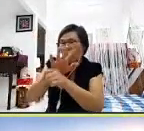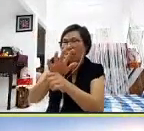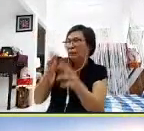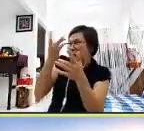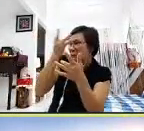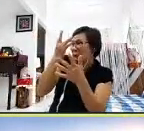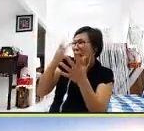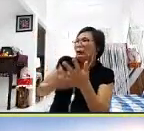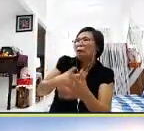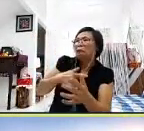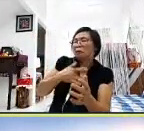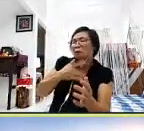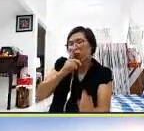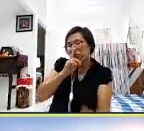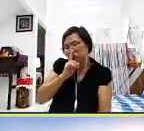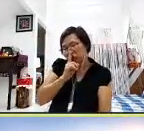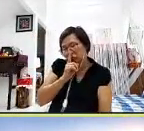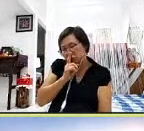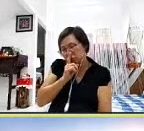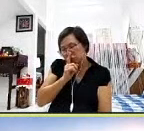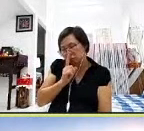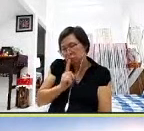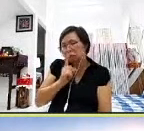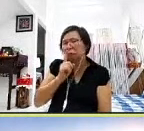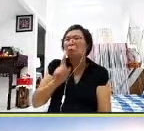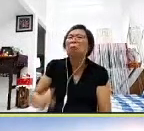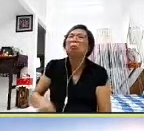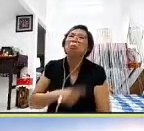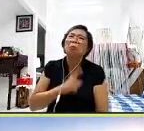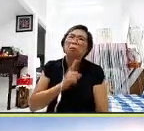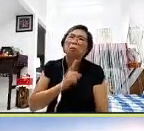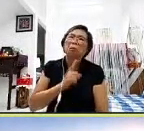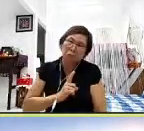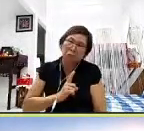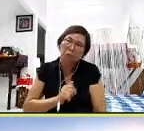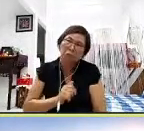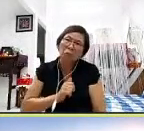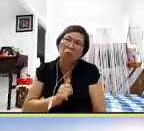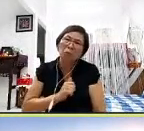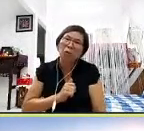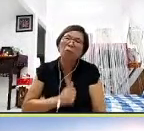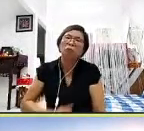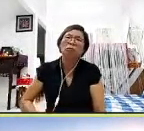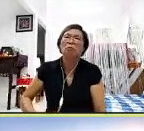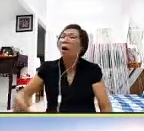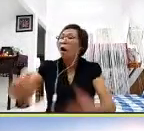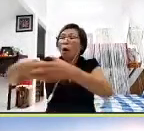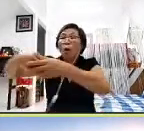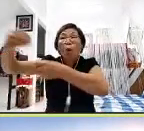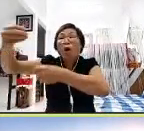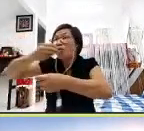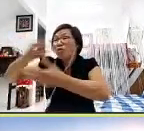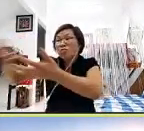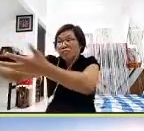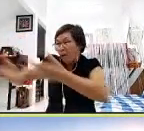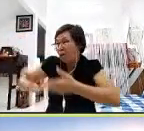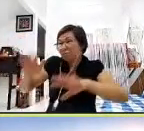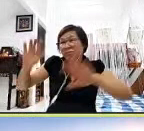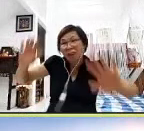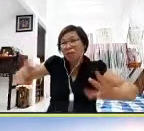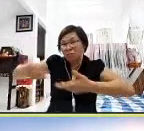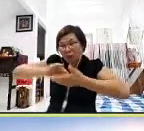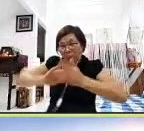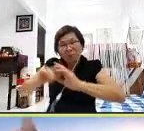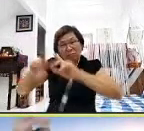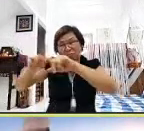very lonely and feel very depressed. Also hospital food, we don't allow any outside food also, you know, you cannot call Grab food